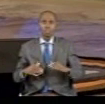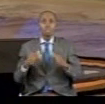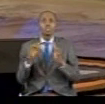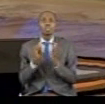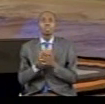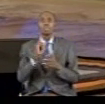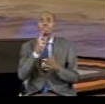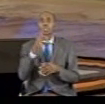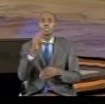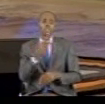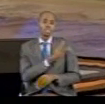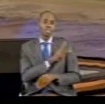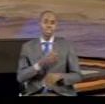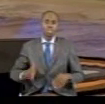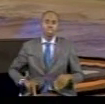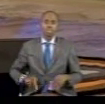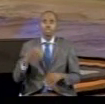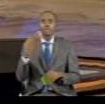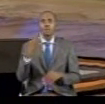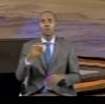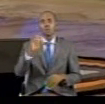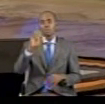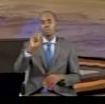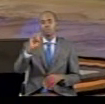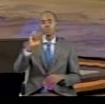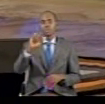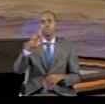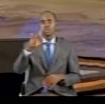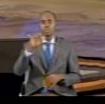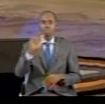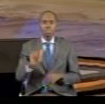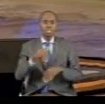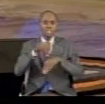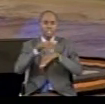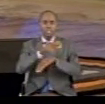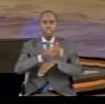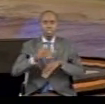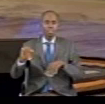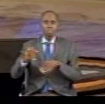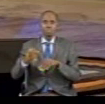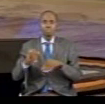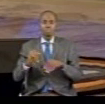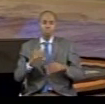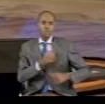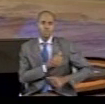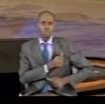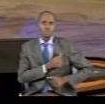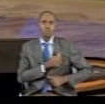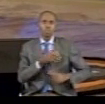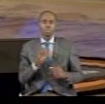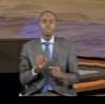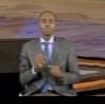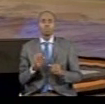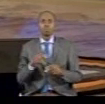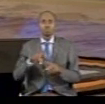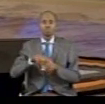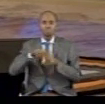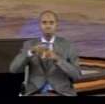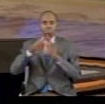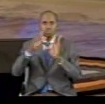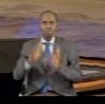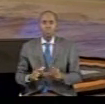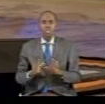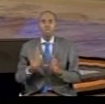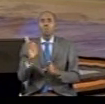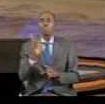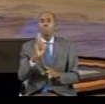king of Syria, sending chariots, horses, soldiers around the city where Elisha